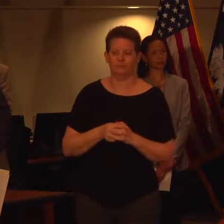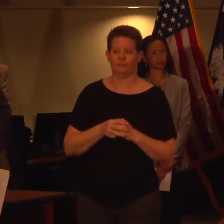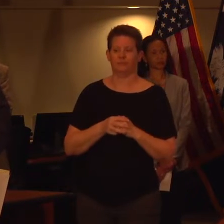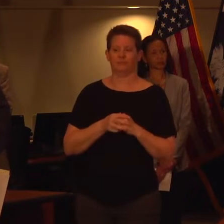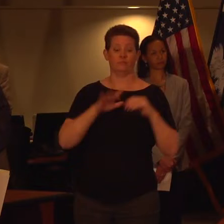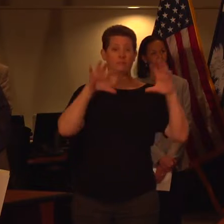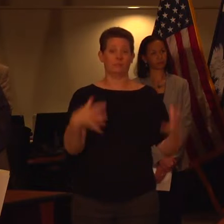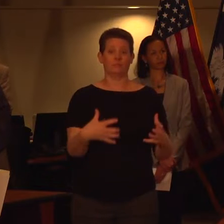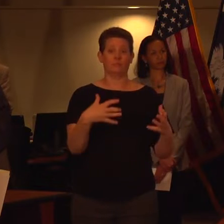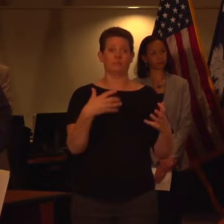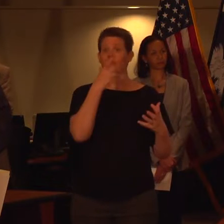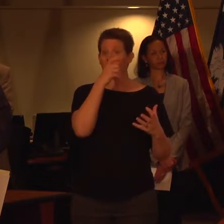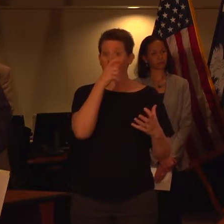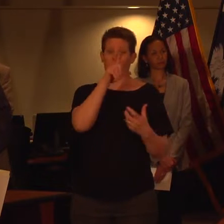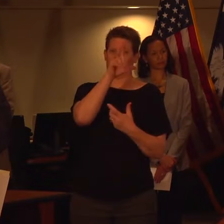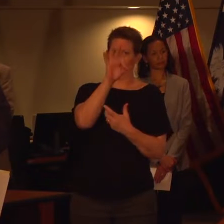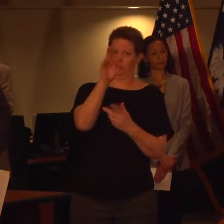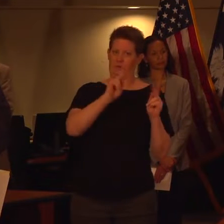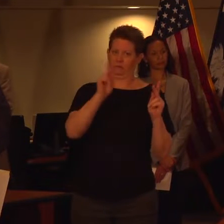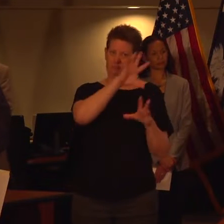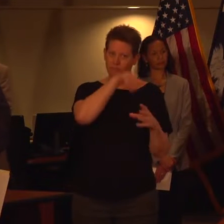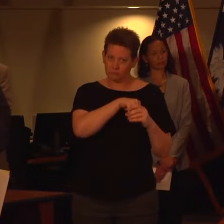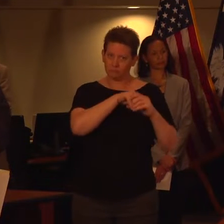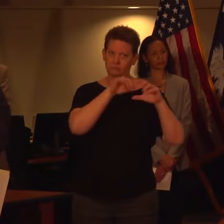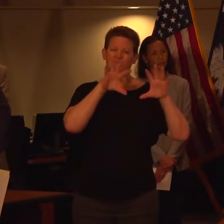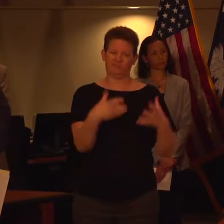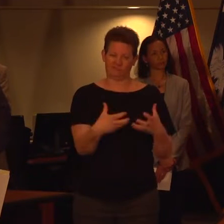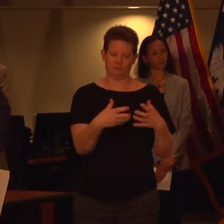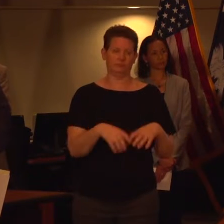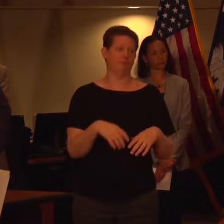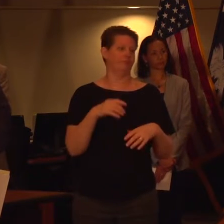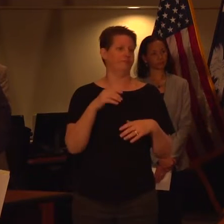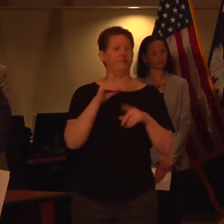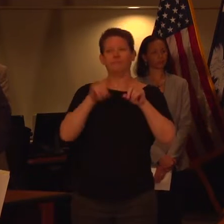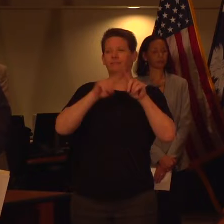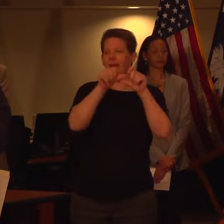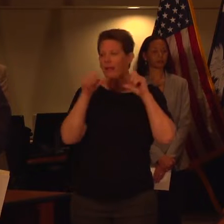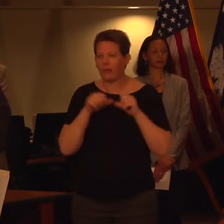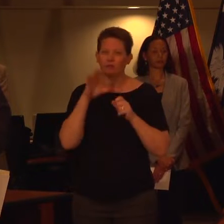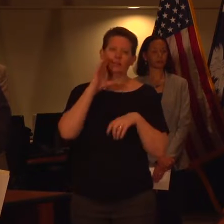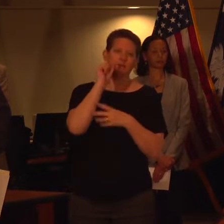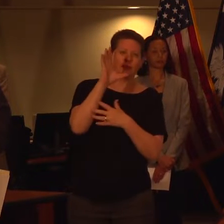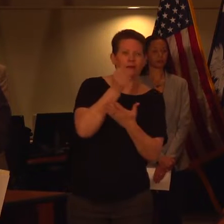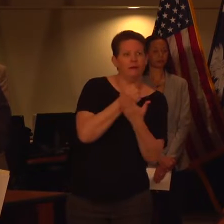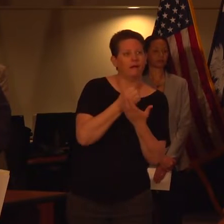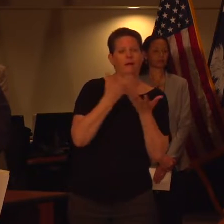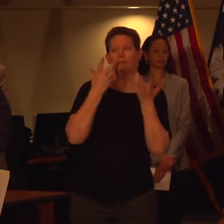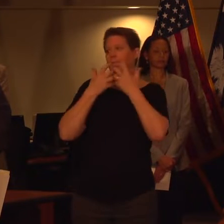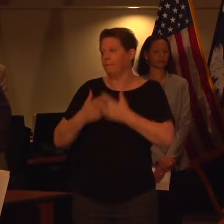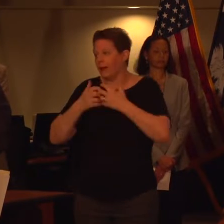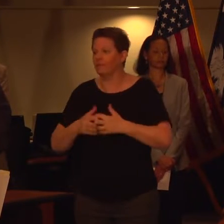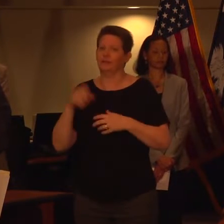has 29 participants, and it includes all sectors of South Carolina's economy: